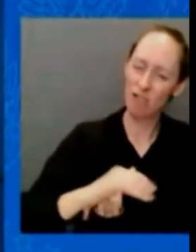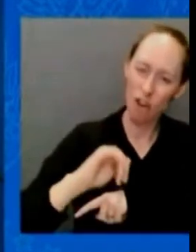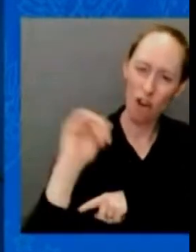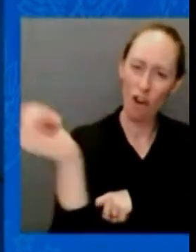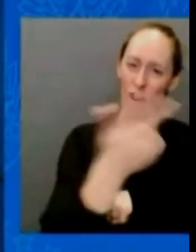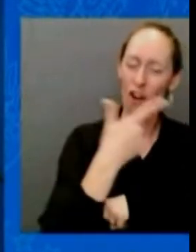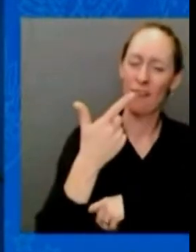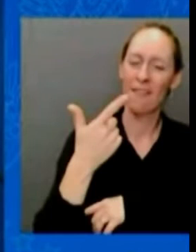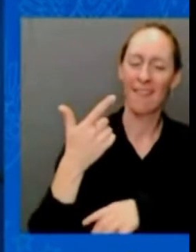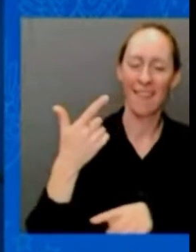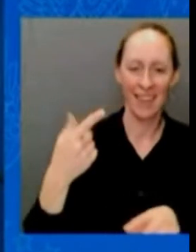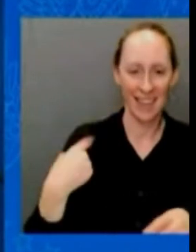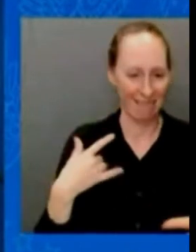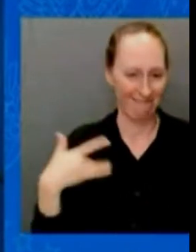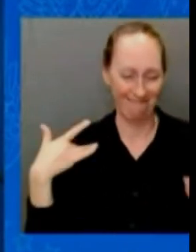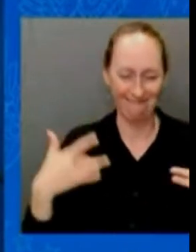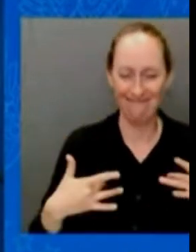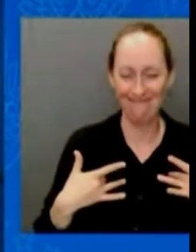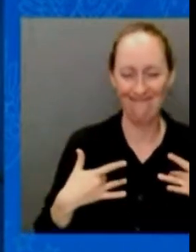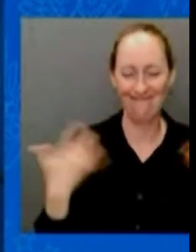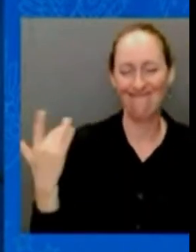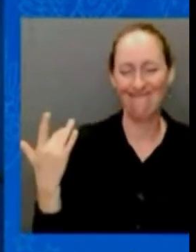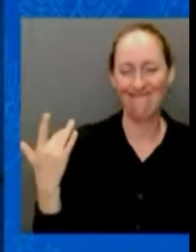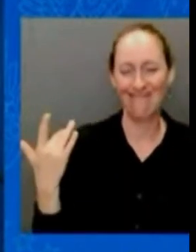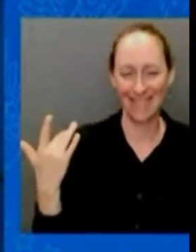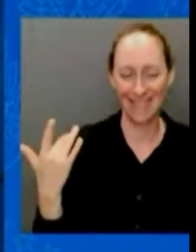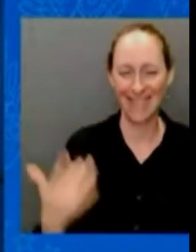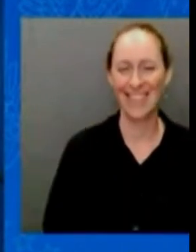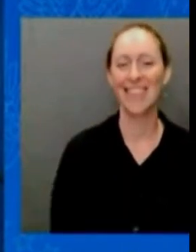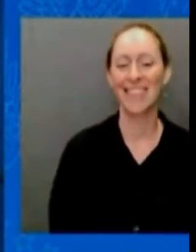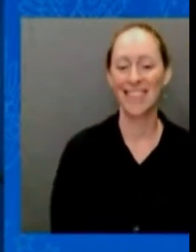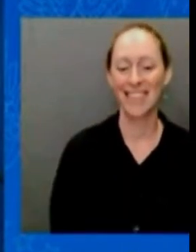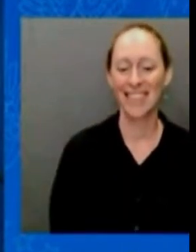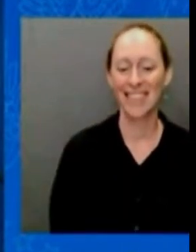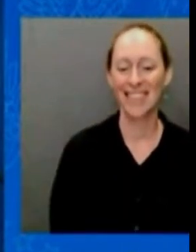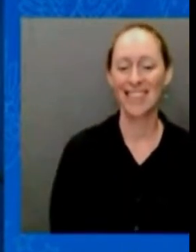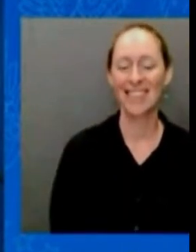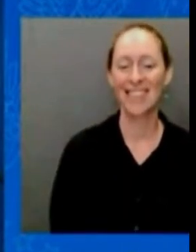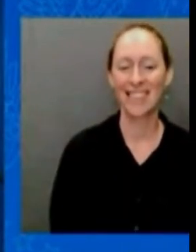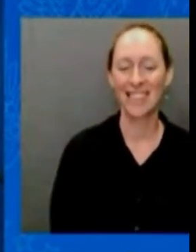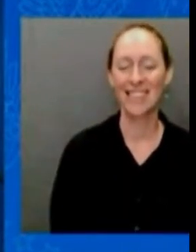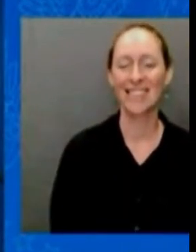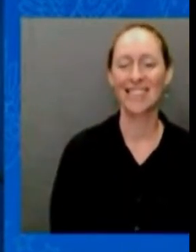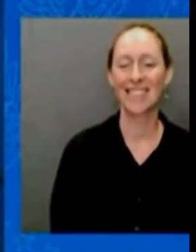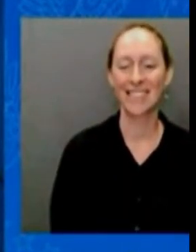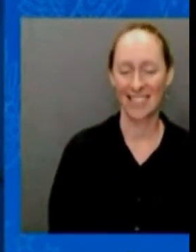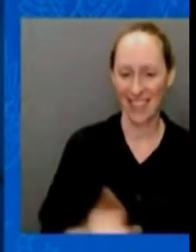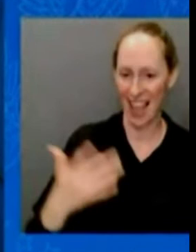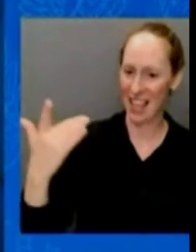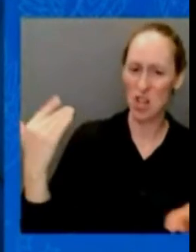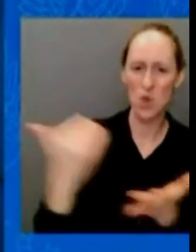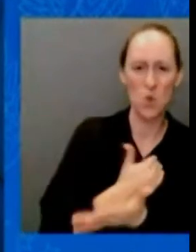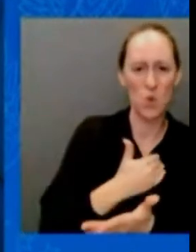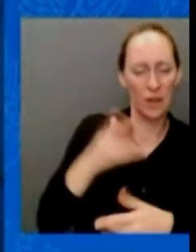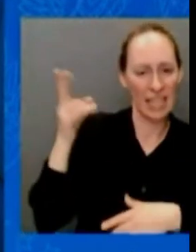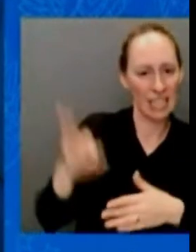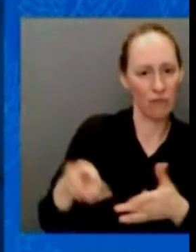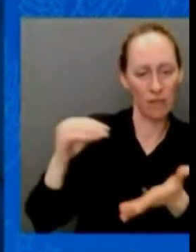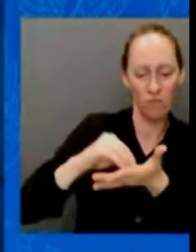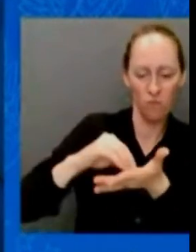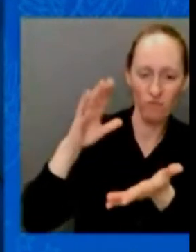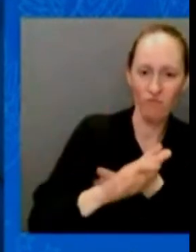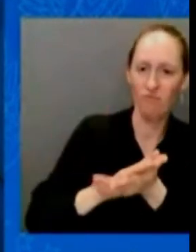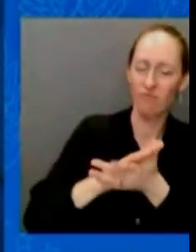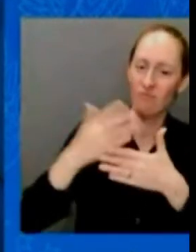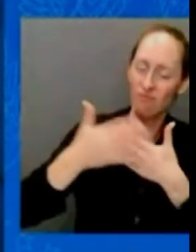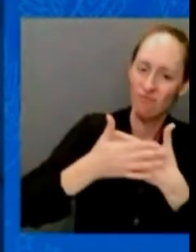to be able to turn back, turn the page on history that was dark and hard for many of us for so long. This is a new